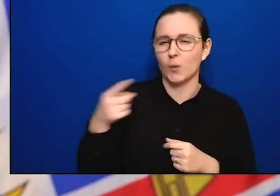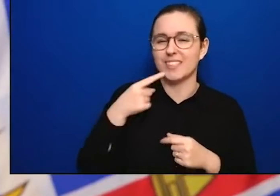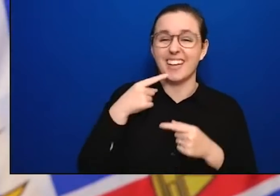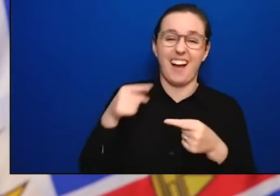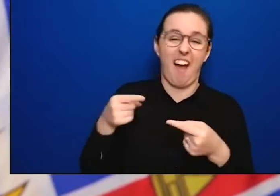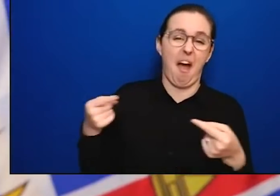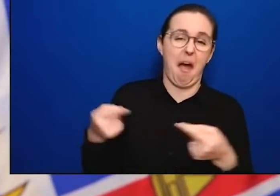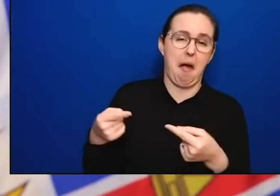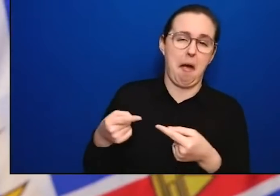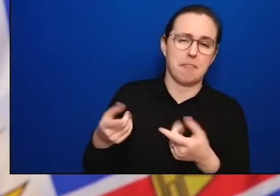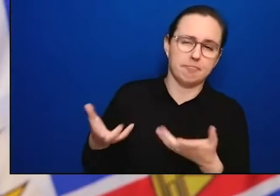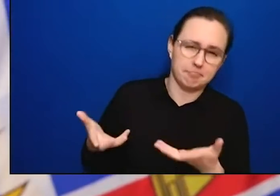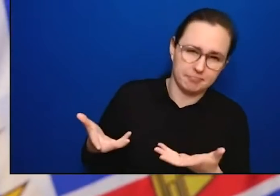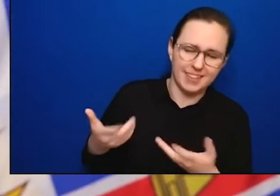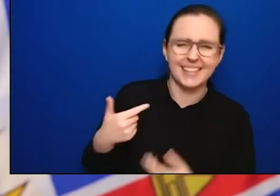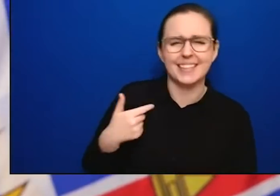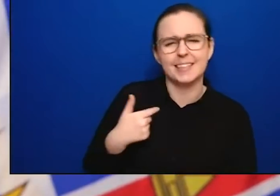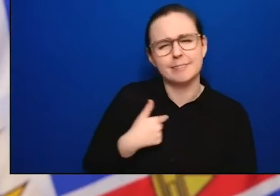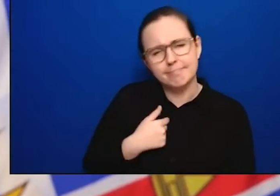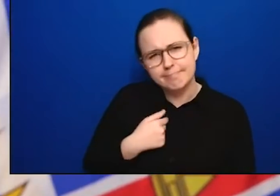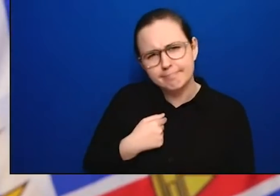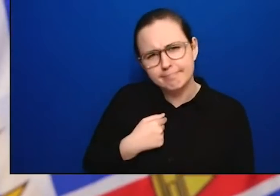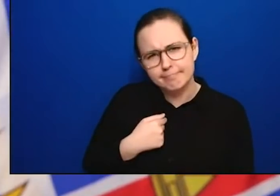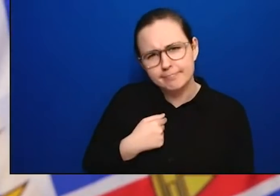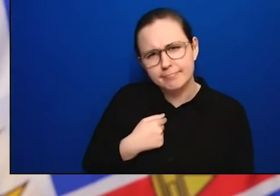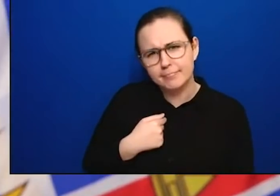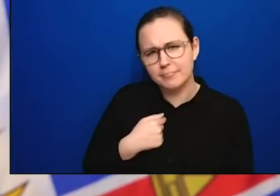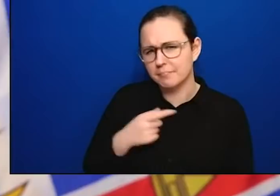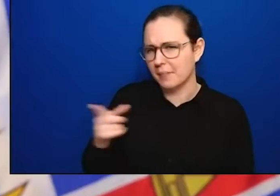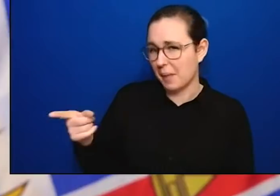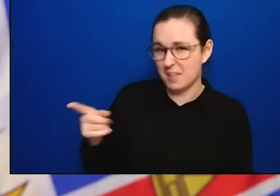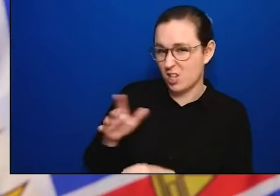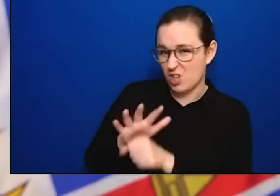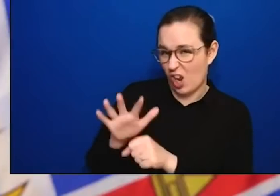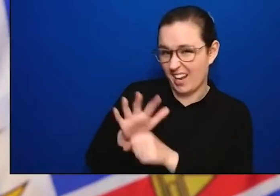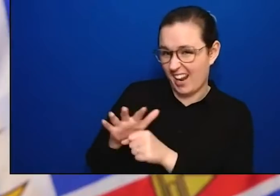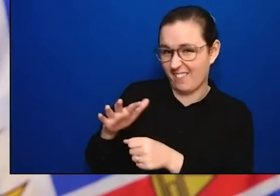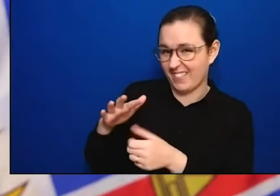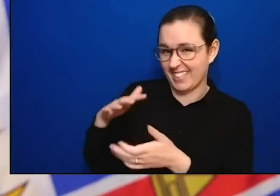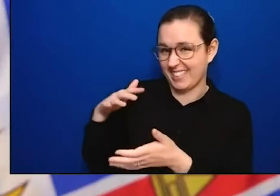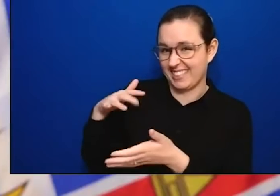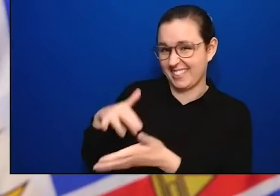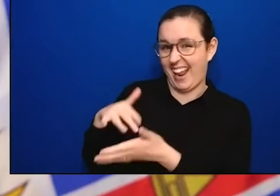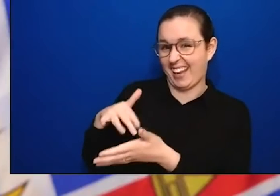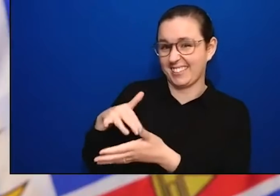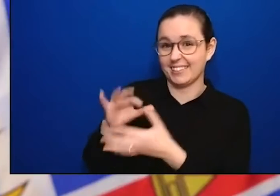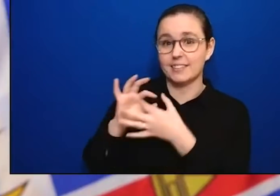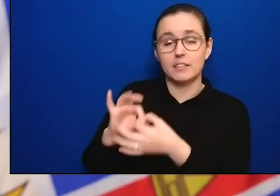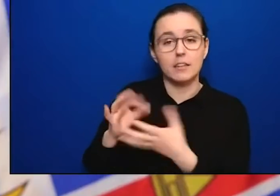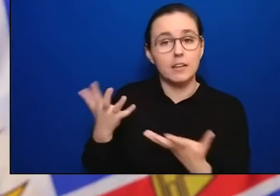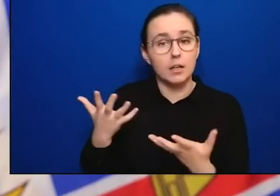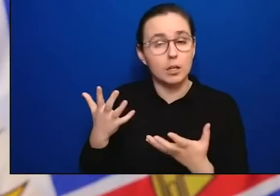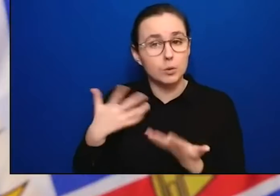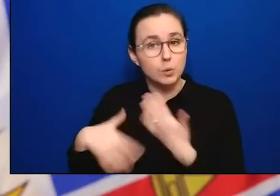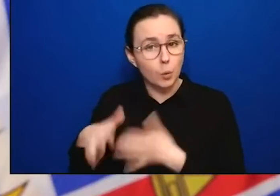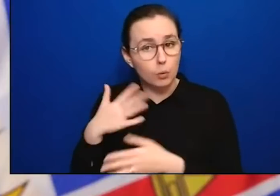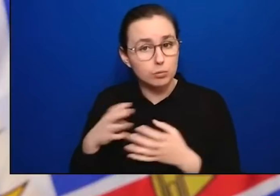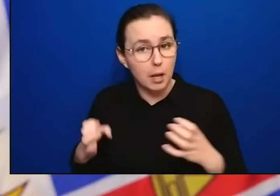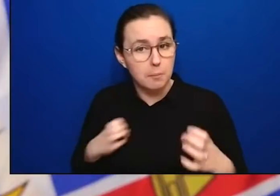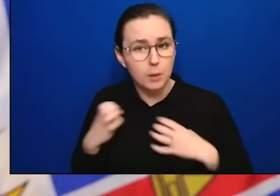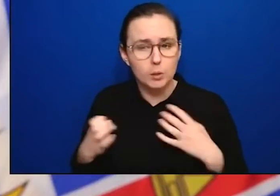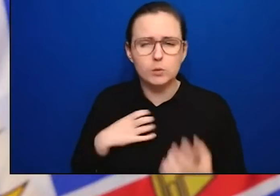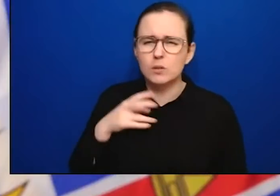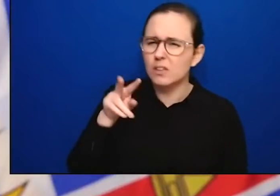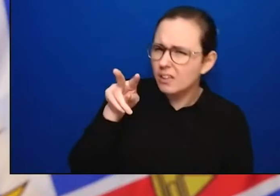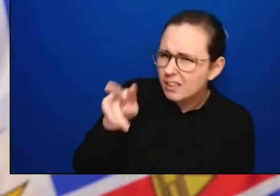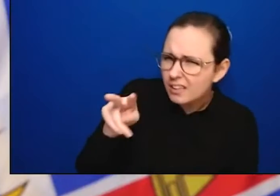Obviously there's a lot to this, but in terms of the harm, you're saying there's no harm. I'm finding that it may not be studied